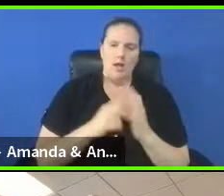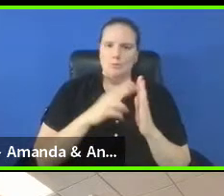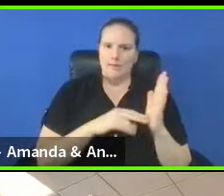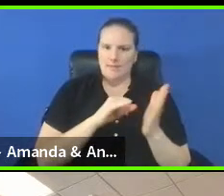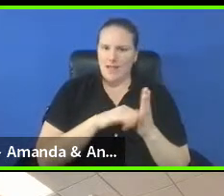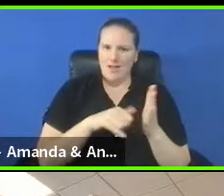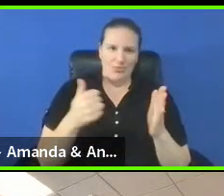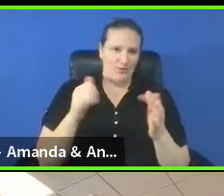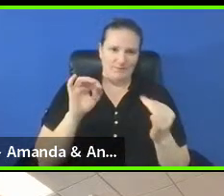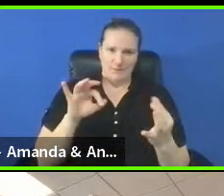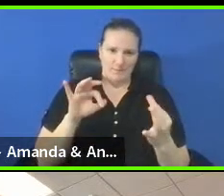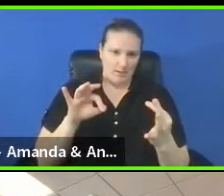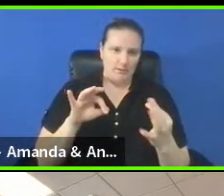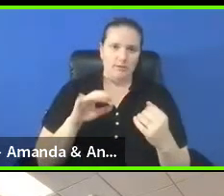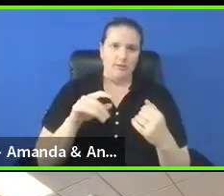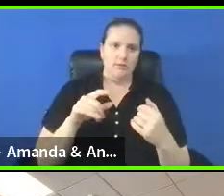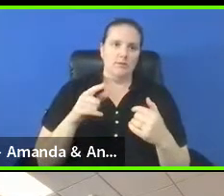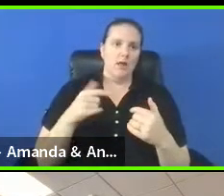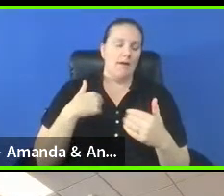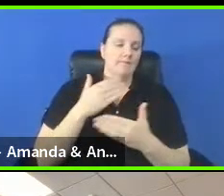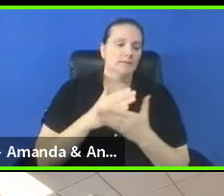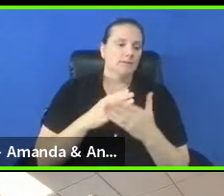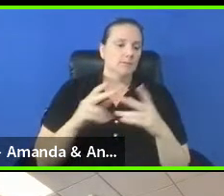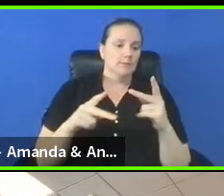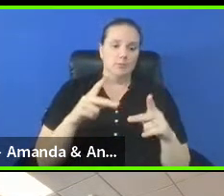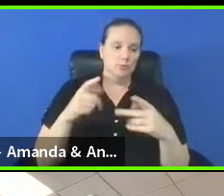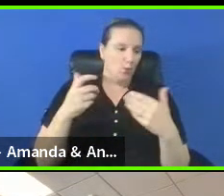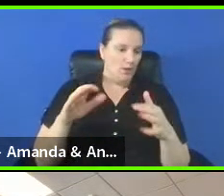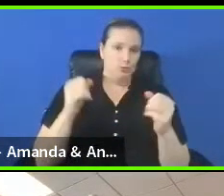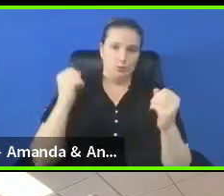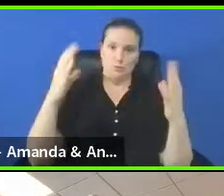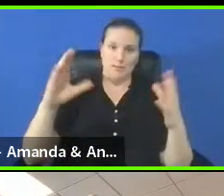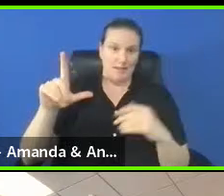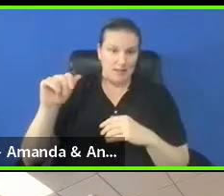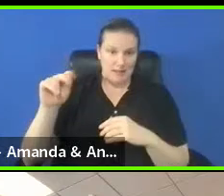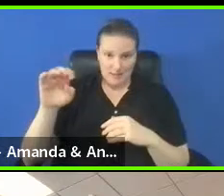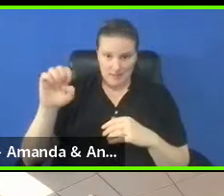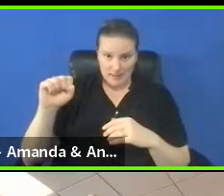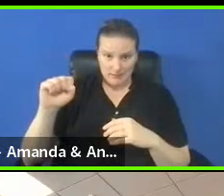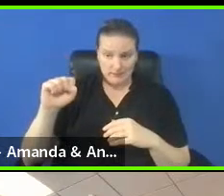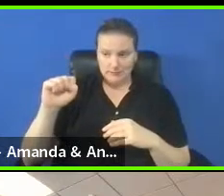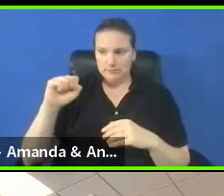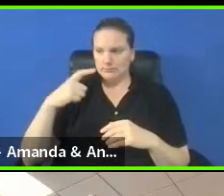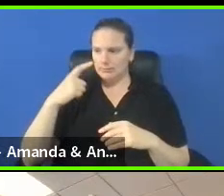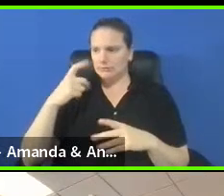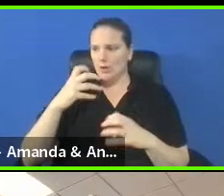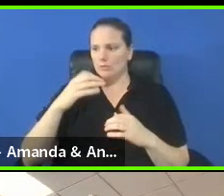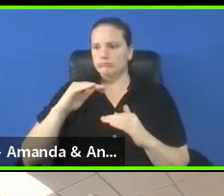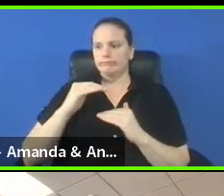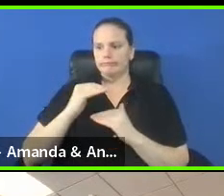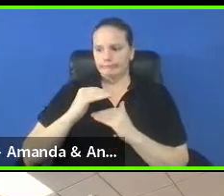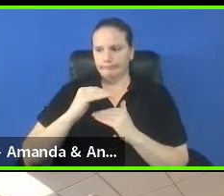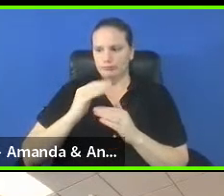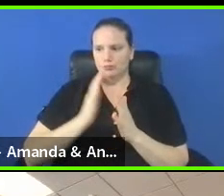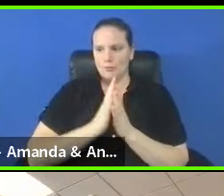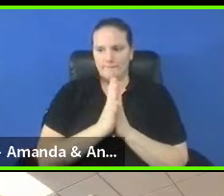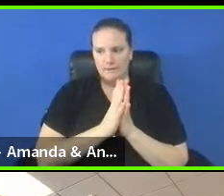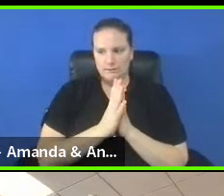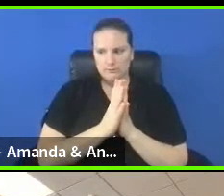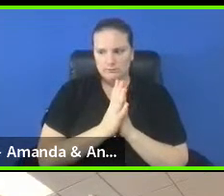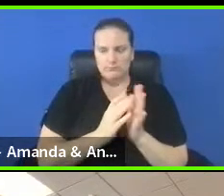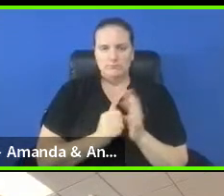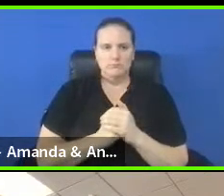other input that, there's folks who don't want too many lanes because they want to, constrict traffic, which